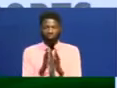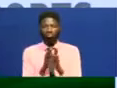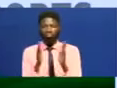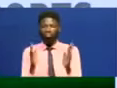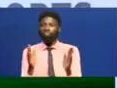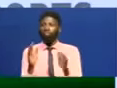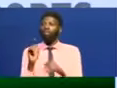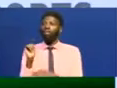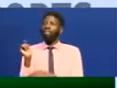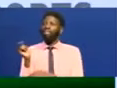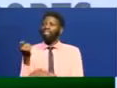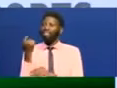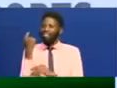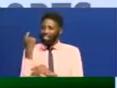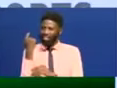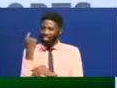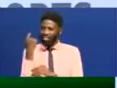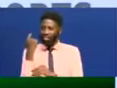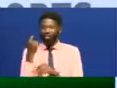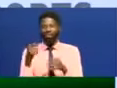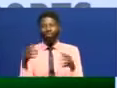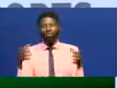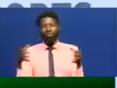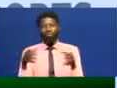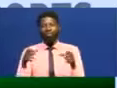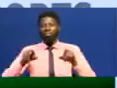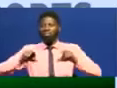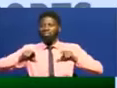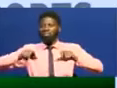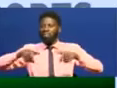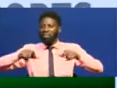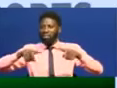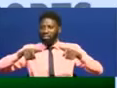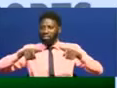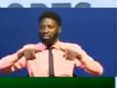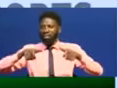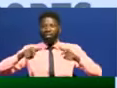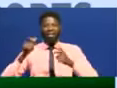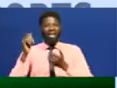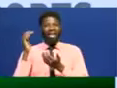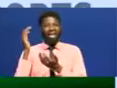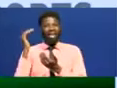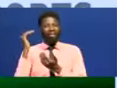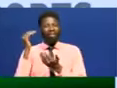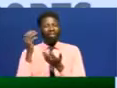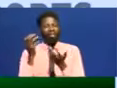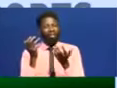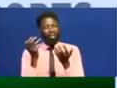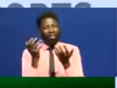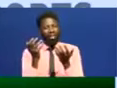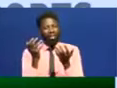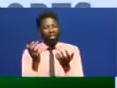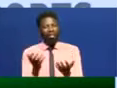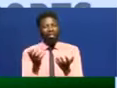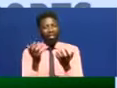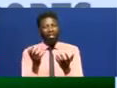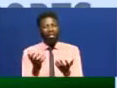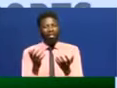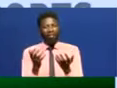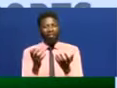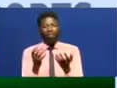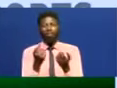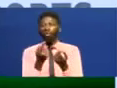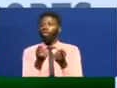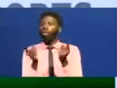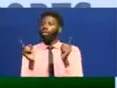Kenyan media was awash with an air of expectation and trepidation, because everybody in